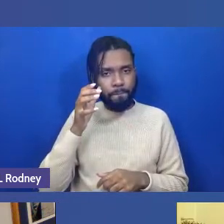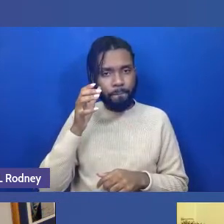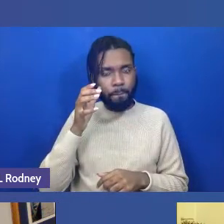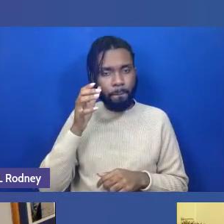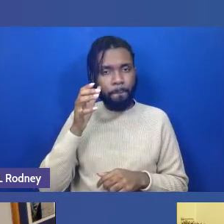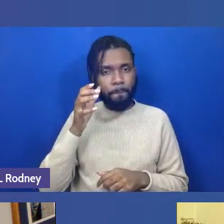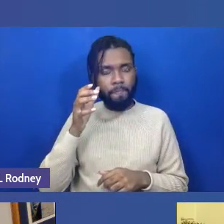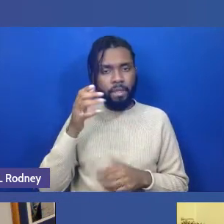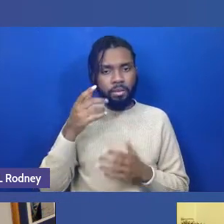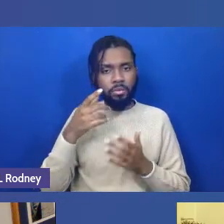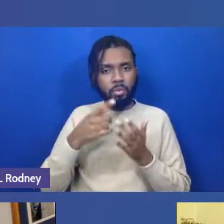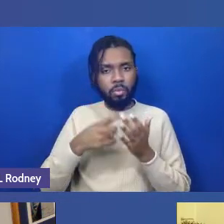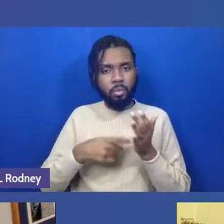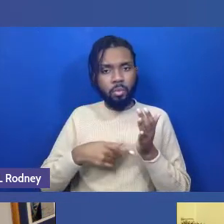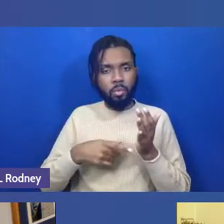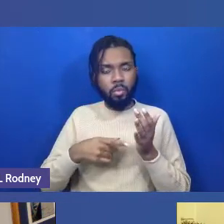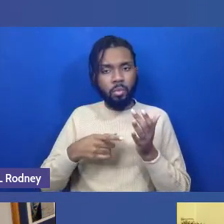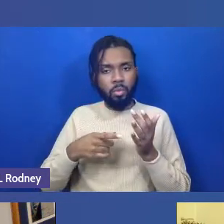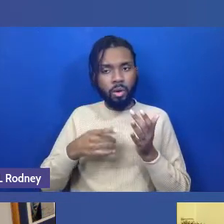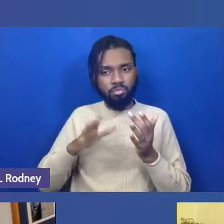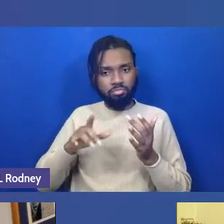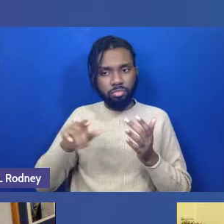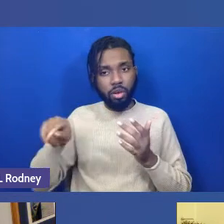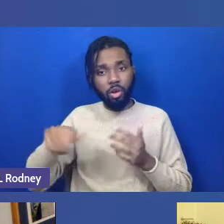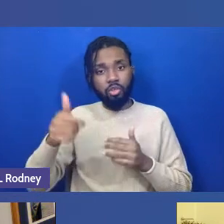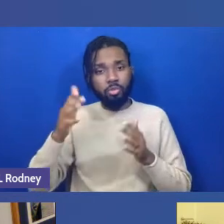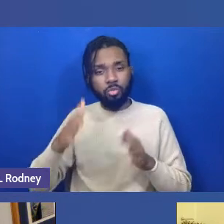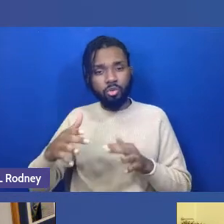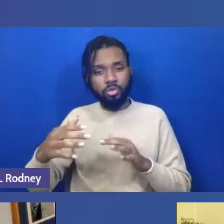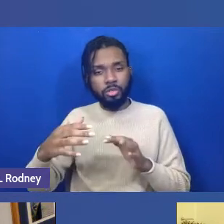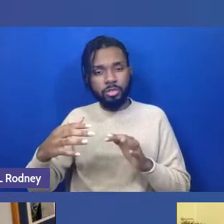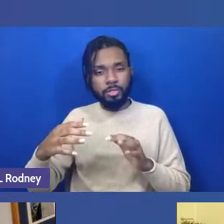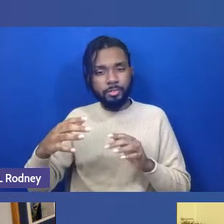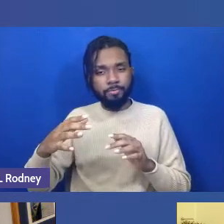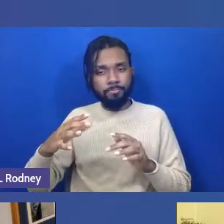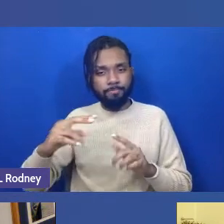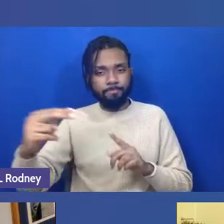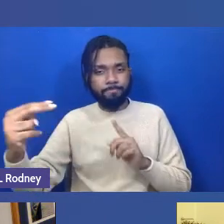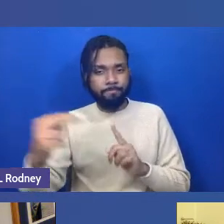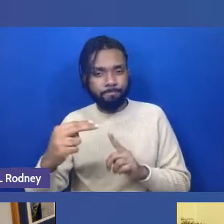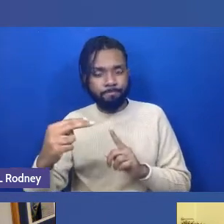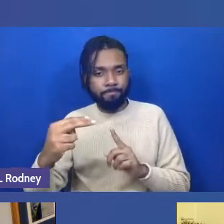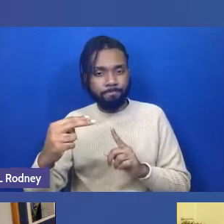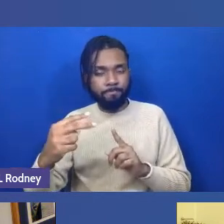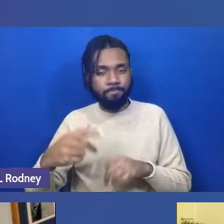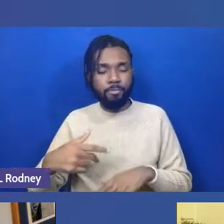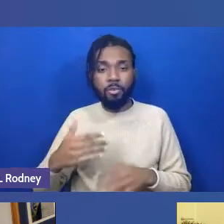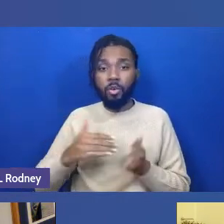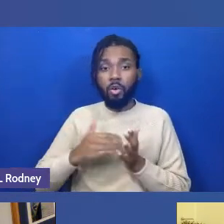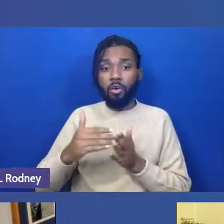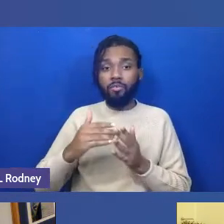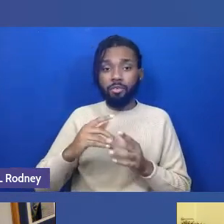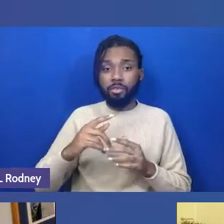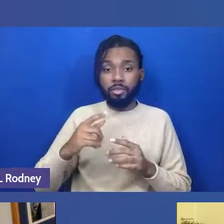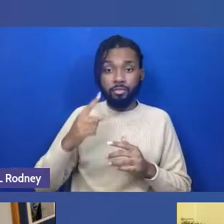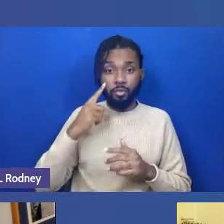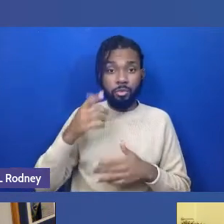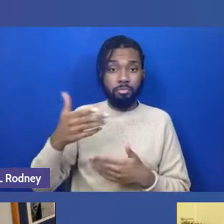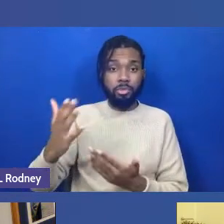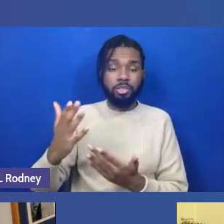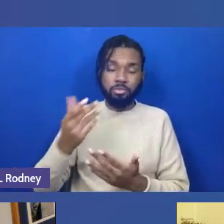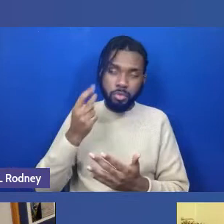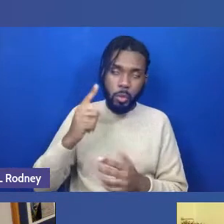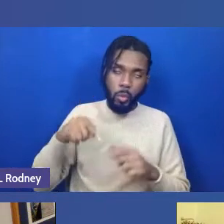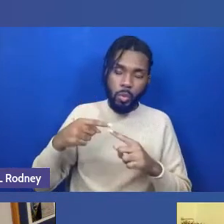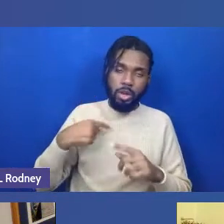what is happening on the other end of the conversation. Mm-hmm. Because I think pitching can often, I mean, at least when I was first starting, the kind of idea